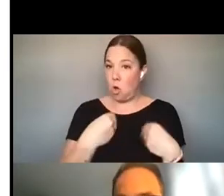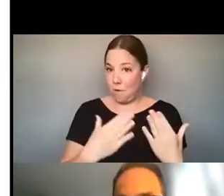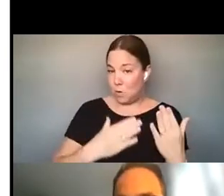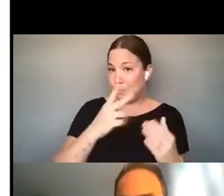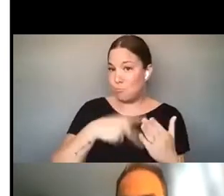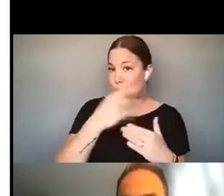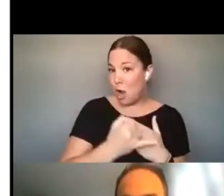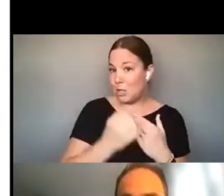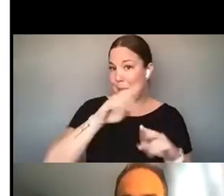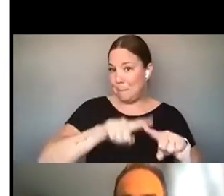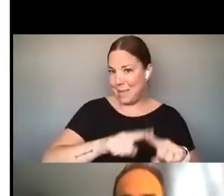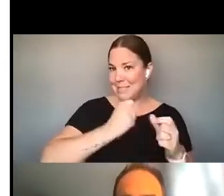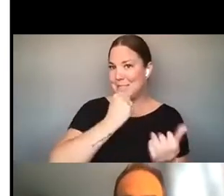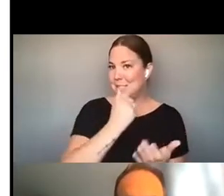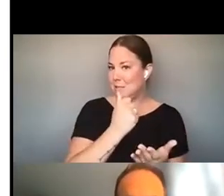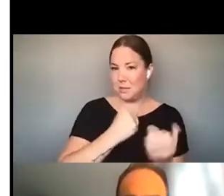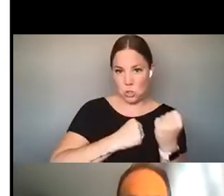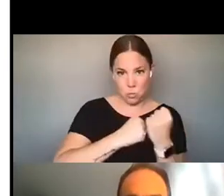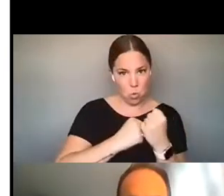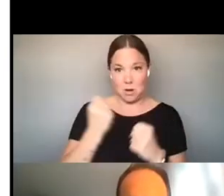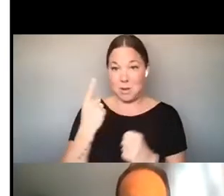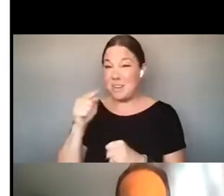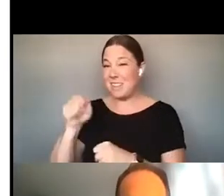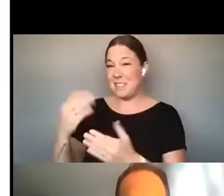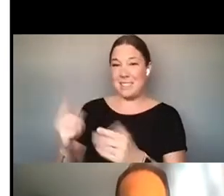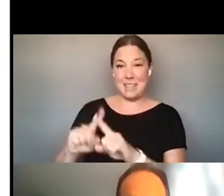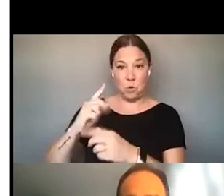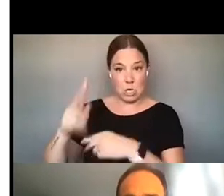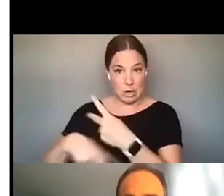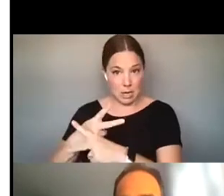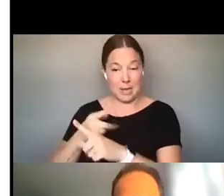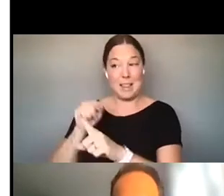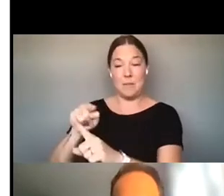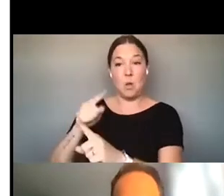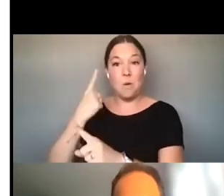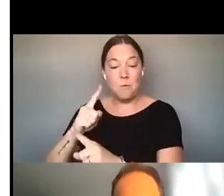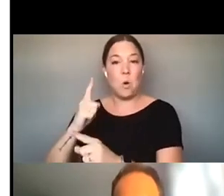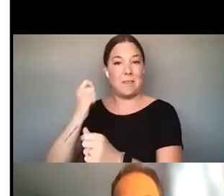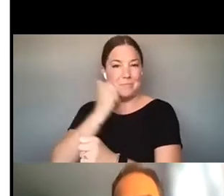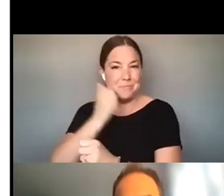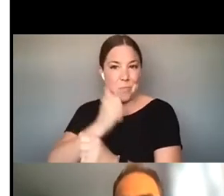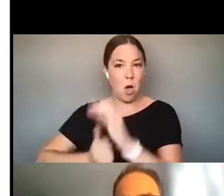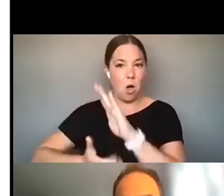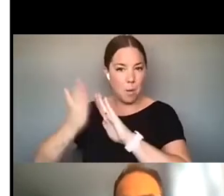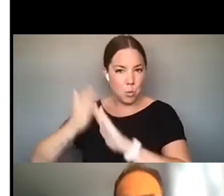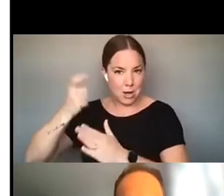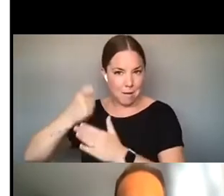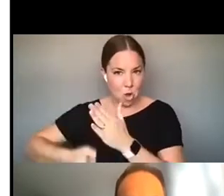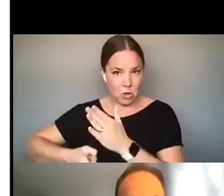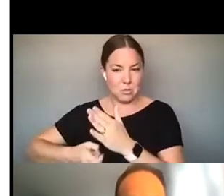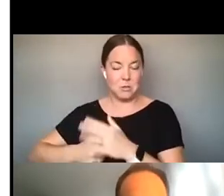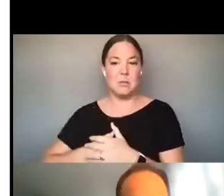Rescue Plan funds are intended to support day-to-day business expenses or operating costs and not